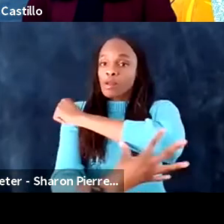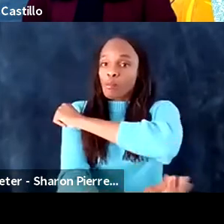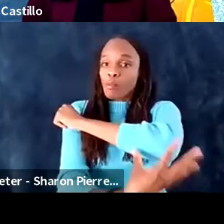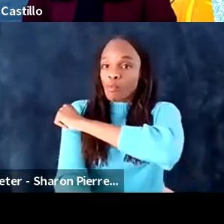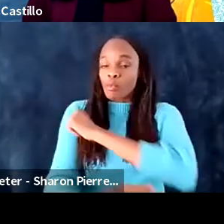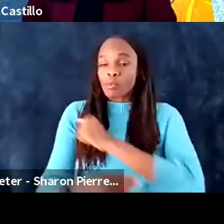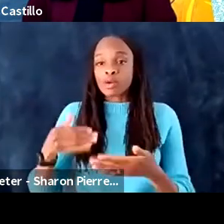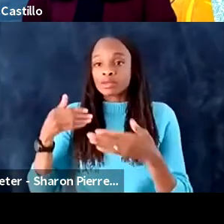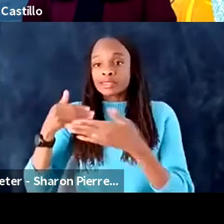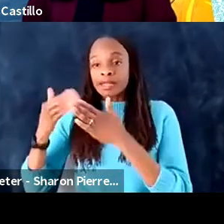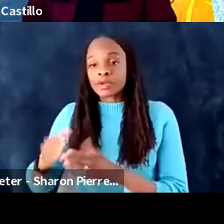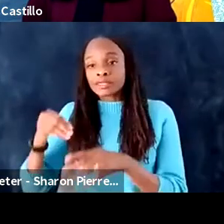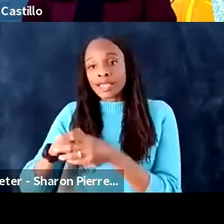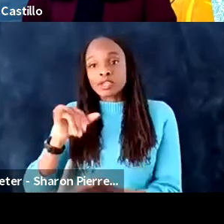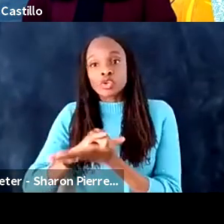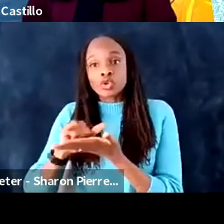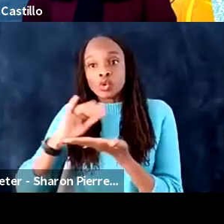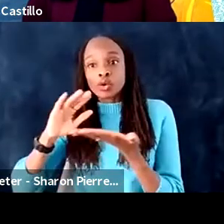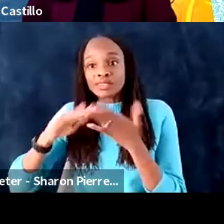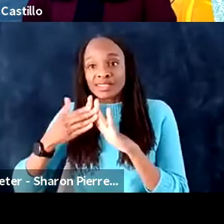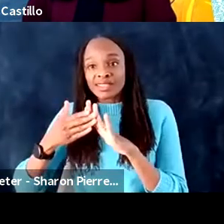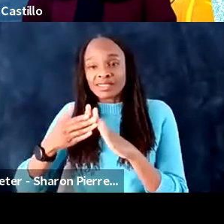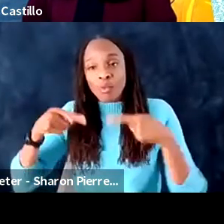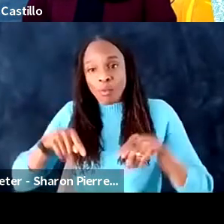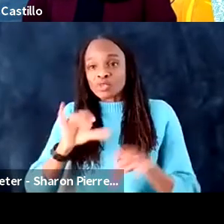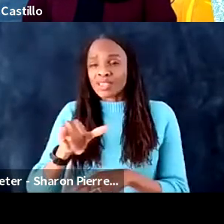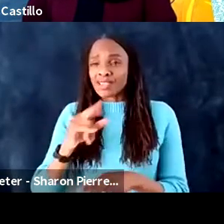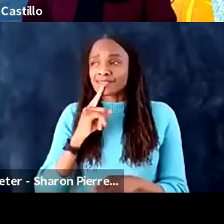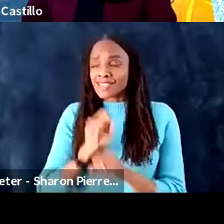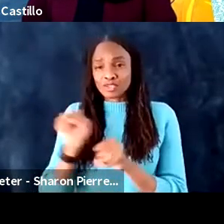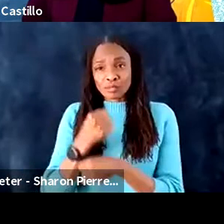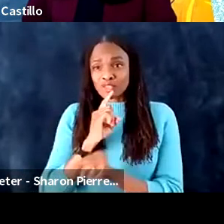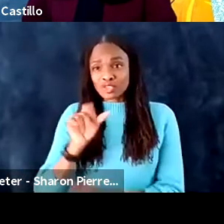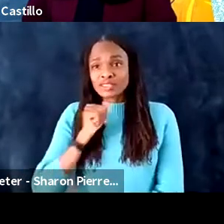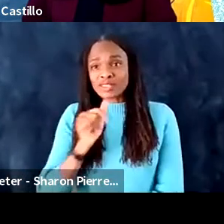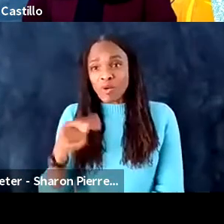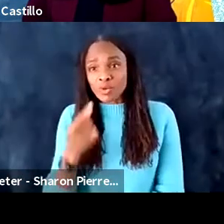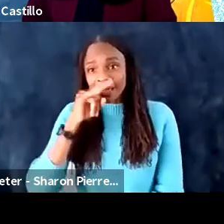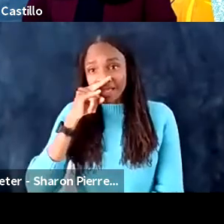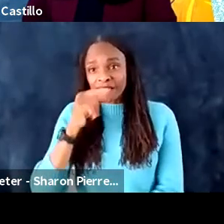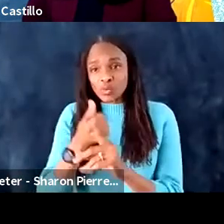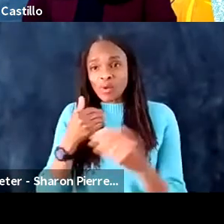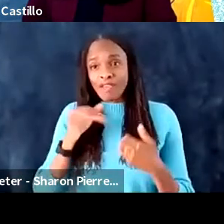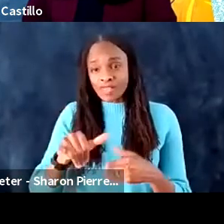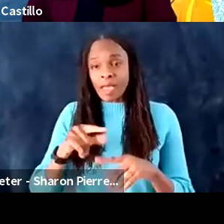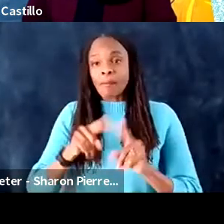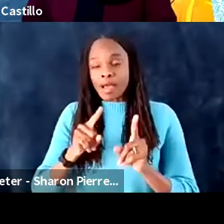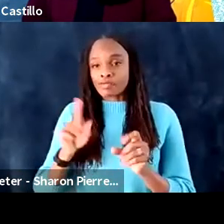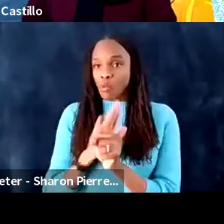City. And as we're doing it, let's actually make sure it's not just the kids that have this, but their